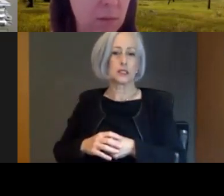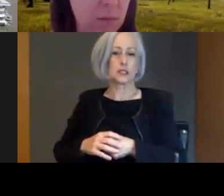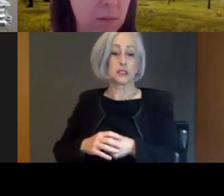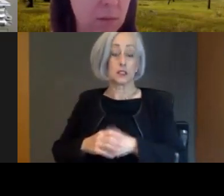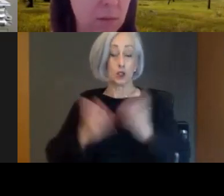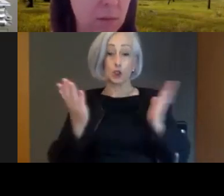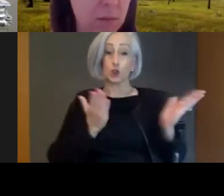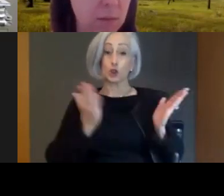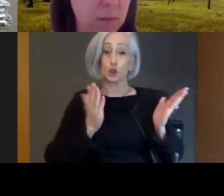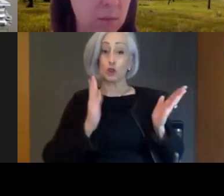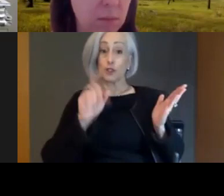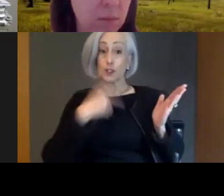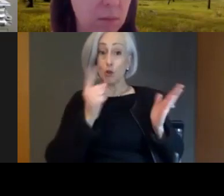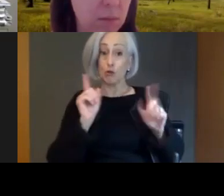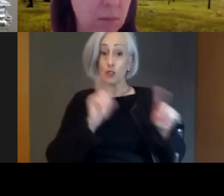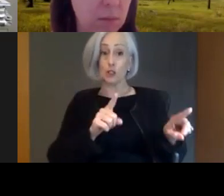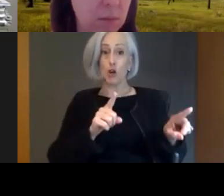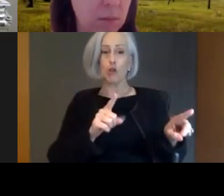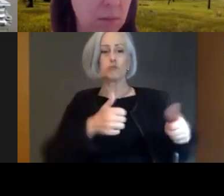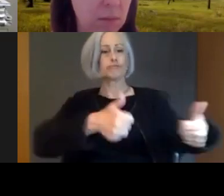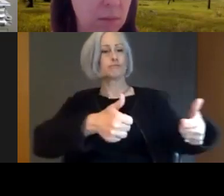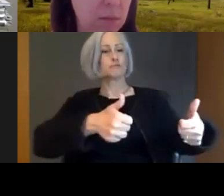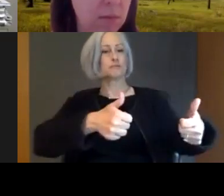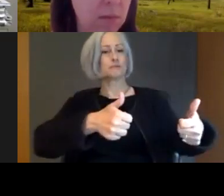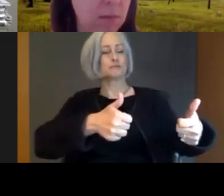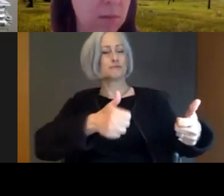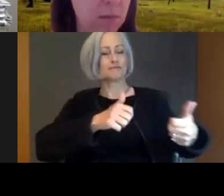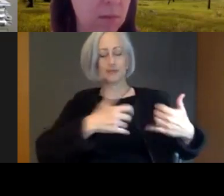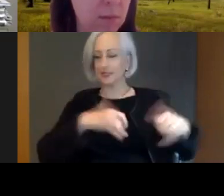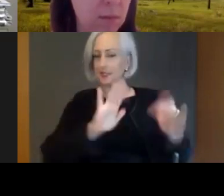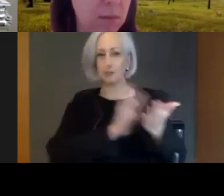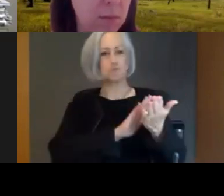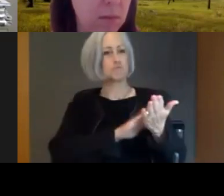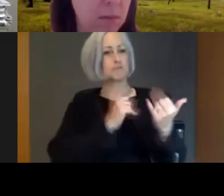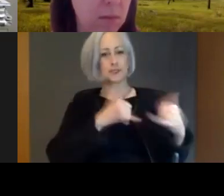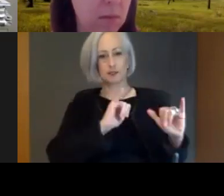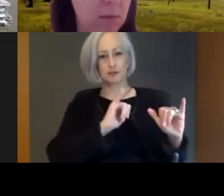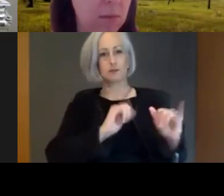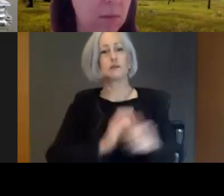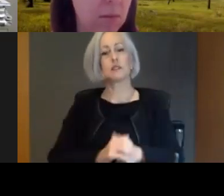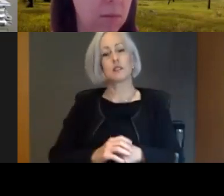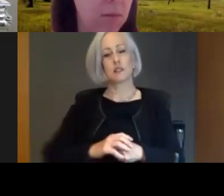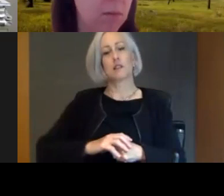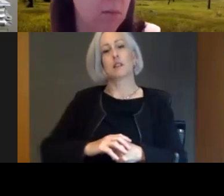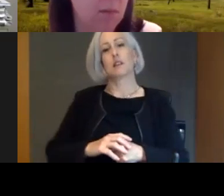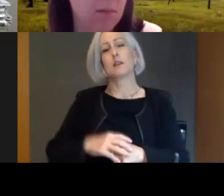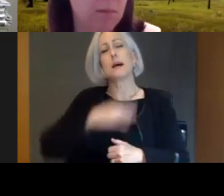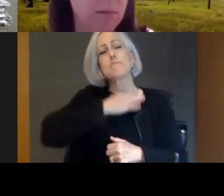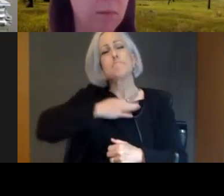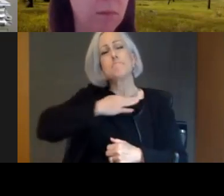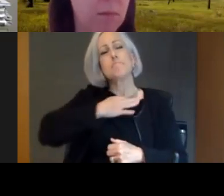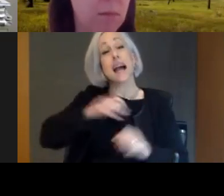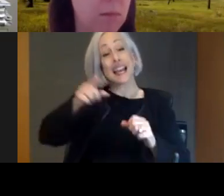service aspects at all. I would like to raise the question though, is there a way we can study